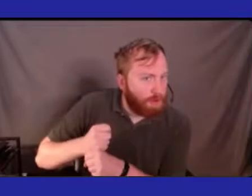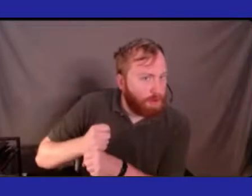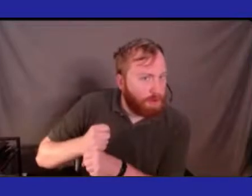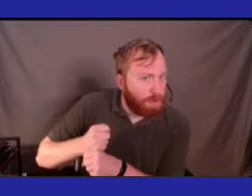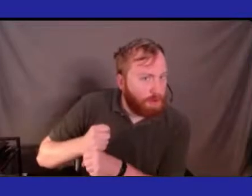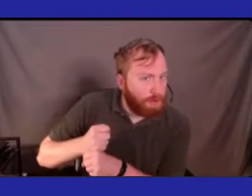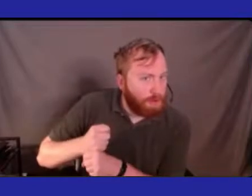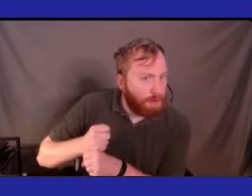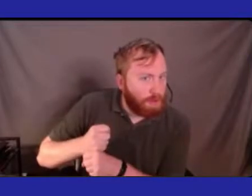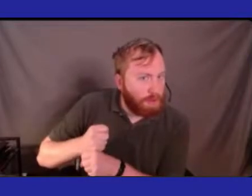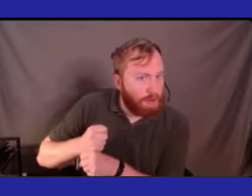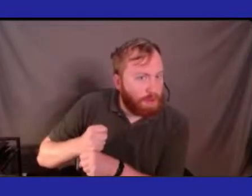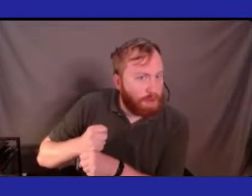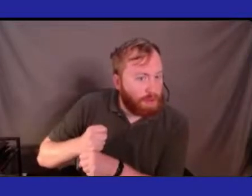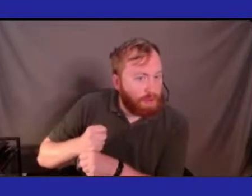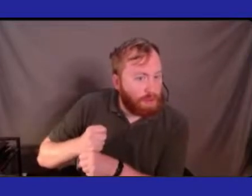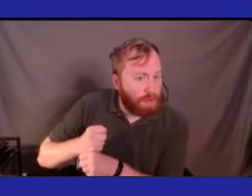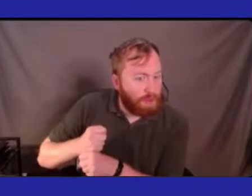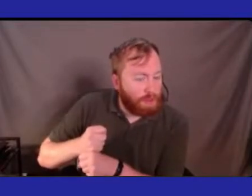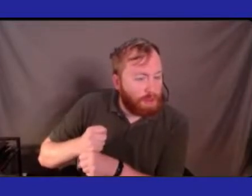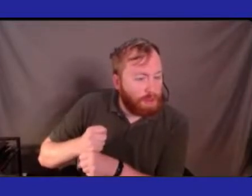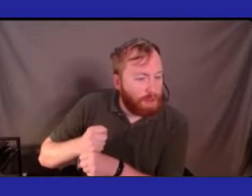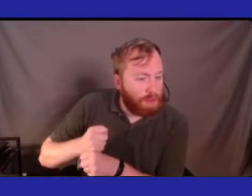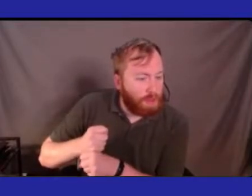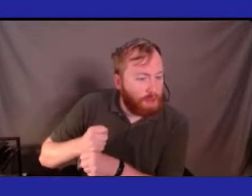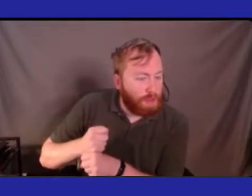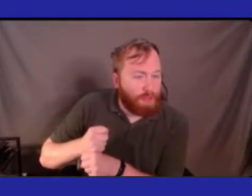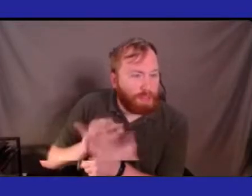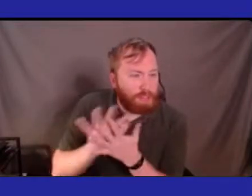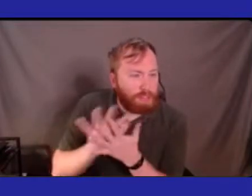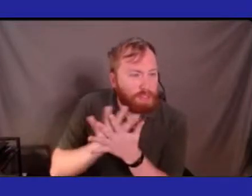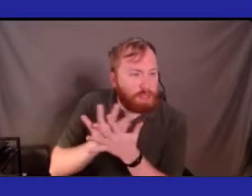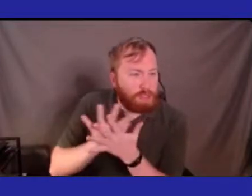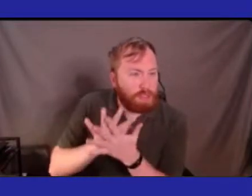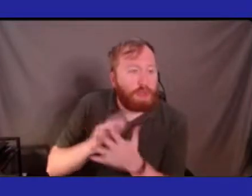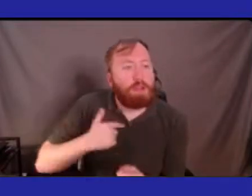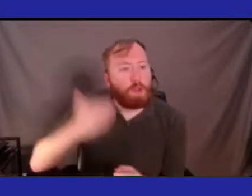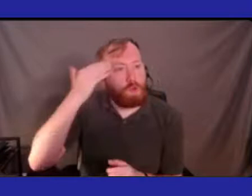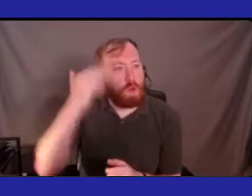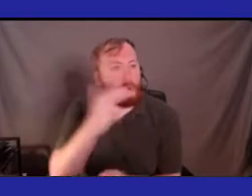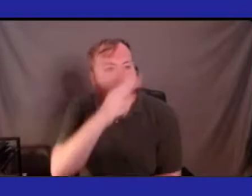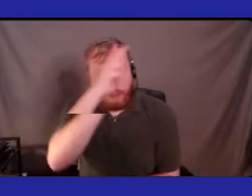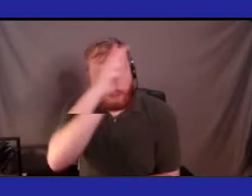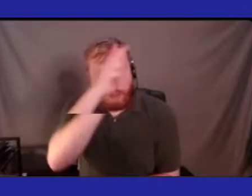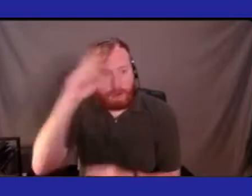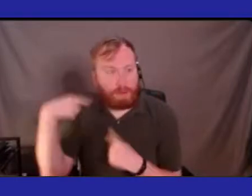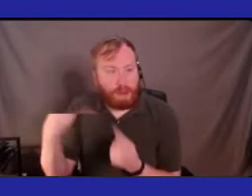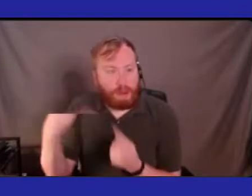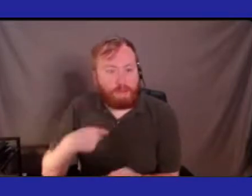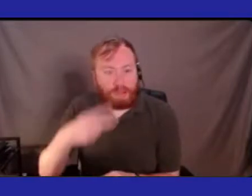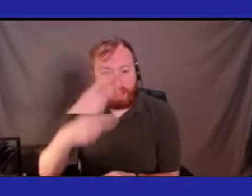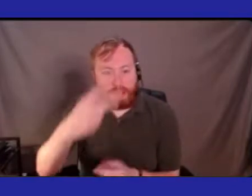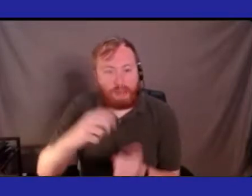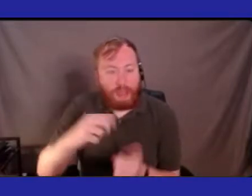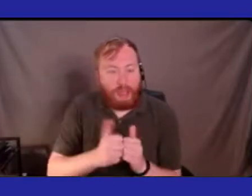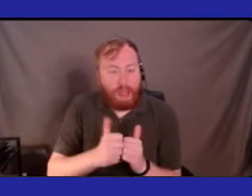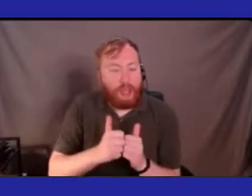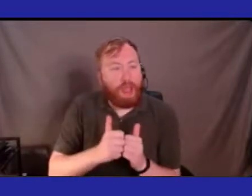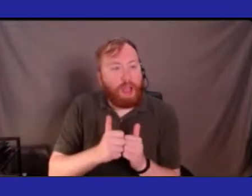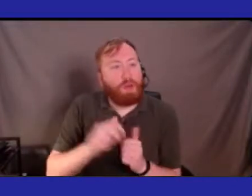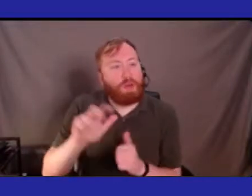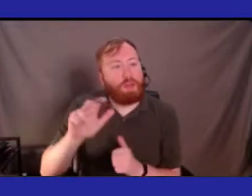was born there and I've been raised there, so I know what the hospital's been doing. I even seen how the Mark III elevator's been